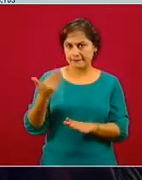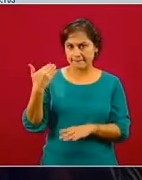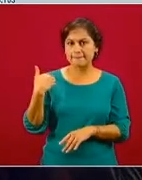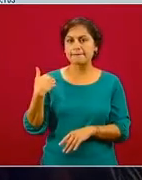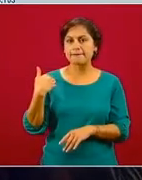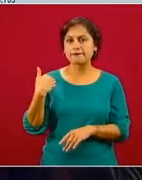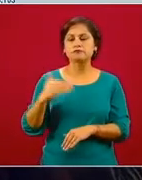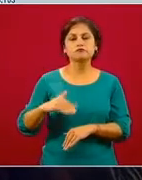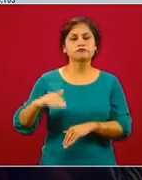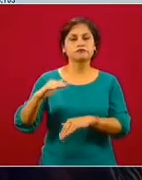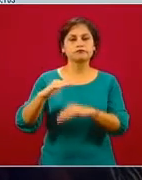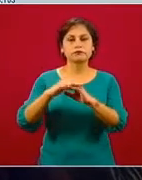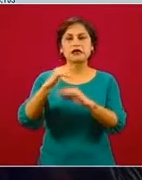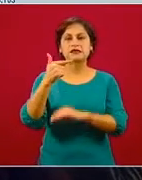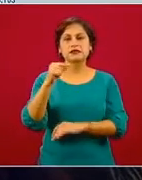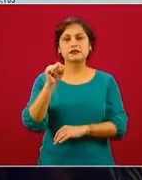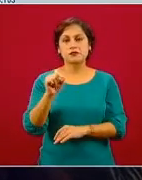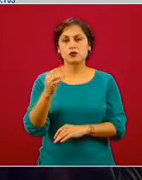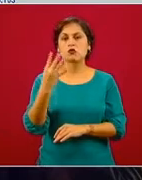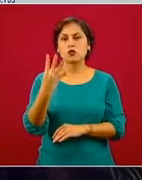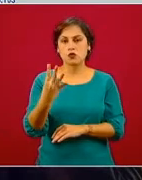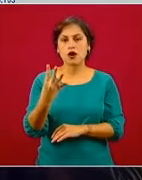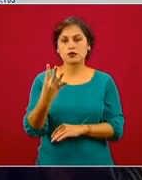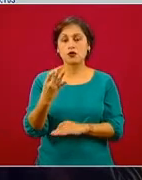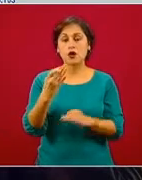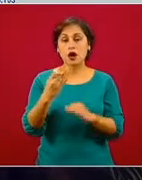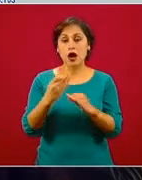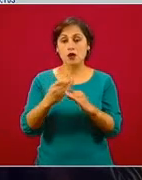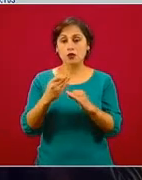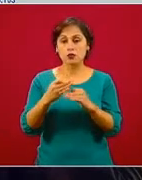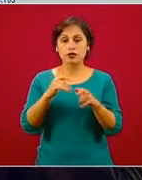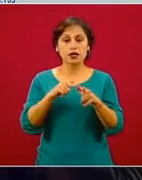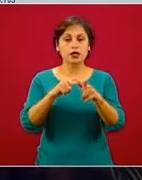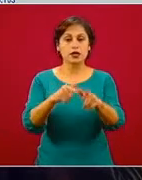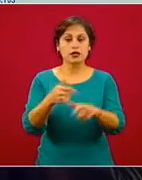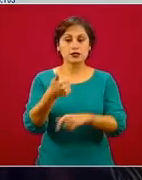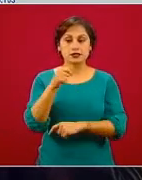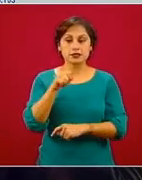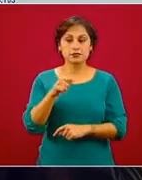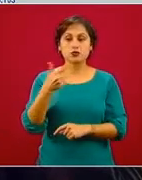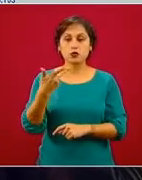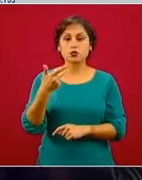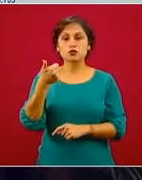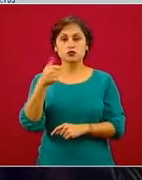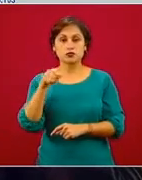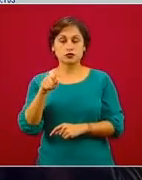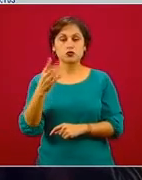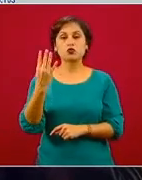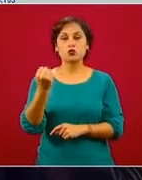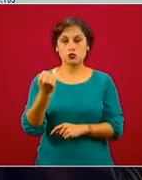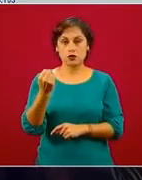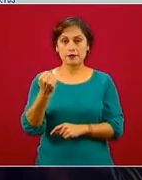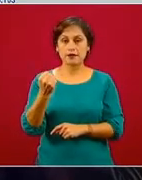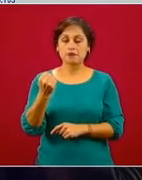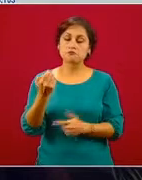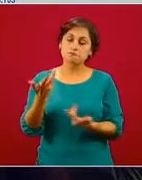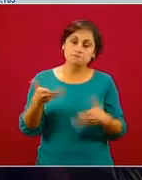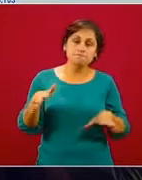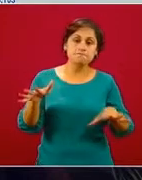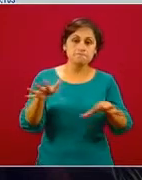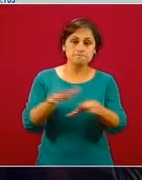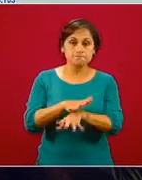6.3 a few weeks ago to 7.4 at one point, and now it has stabilized around